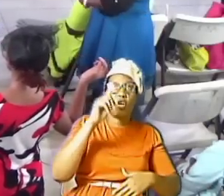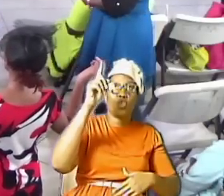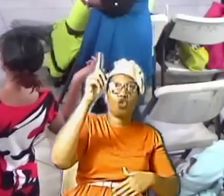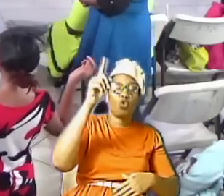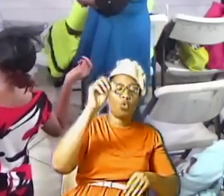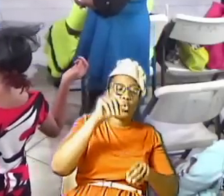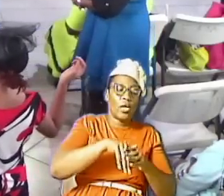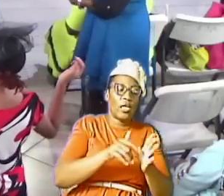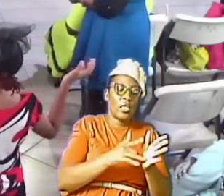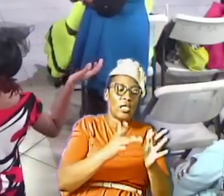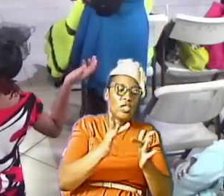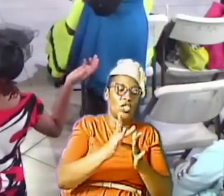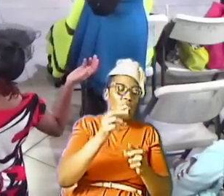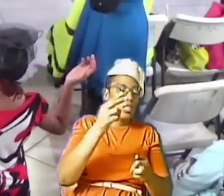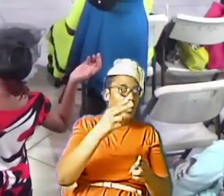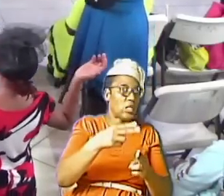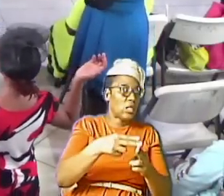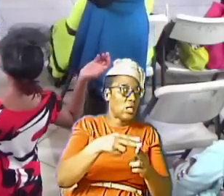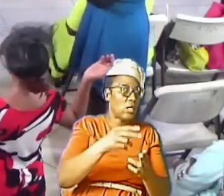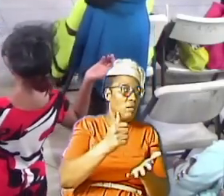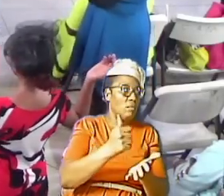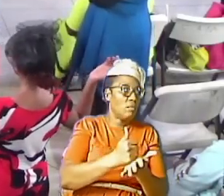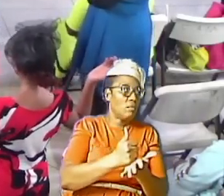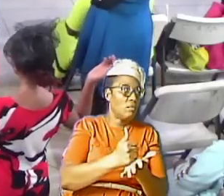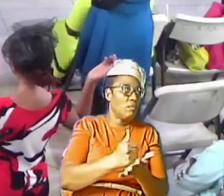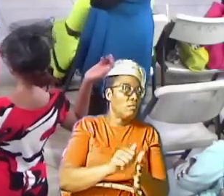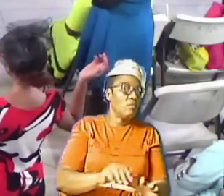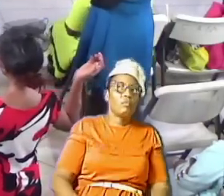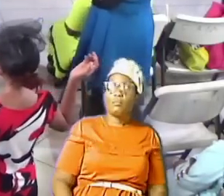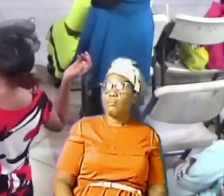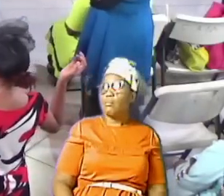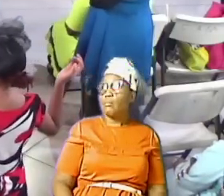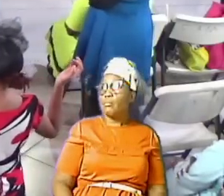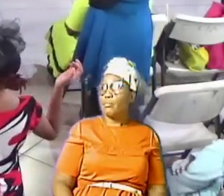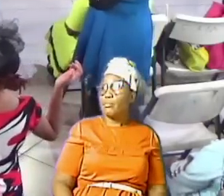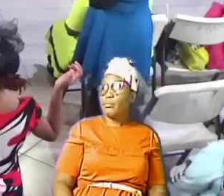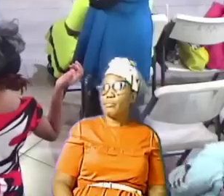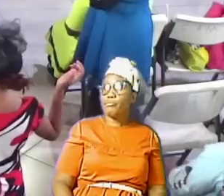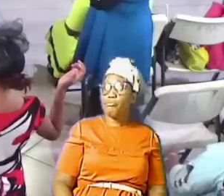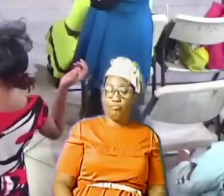Jesus Christ of Nazareth. And we give you thanks in Jesus' mighty name.